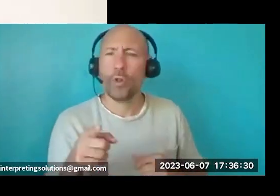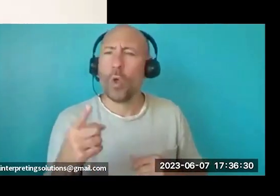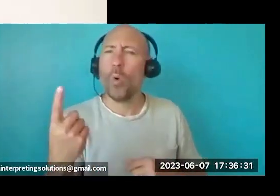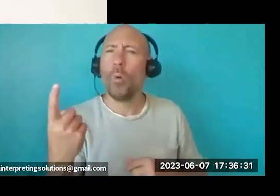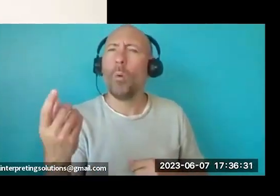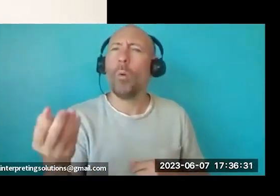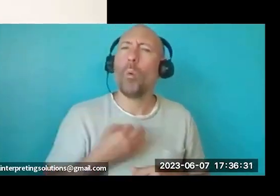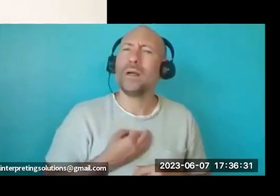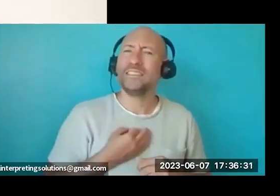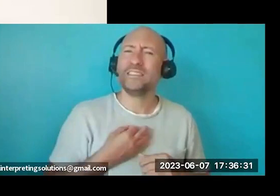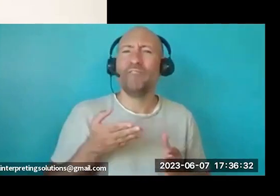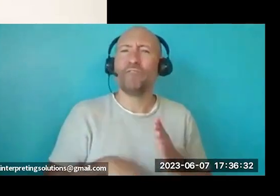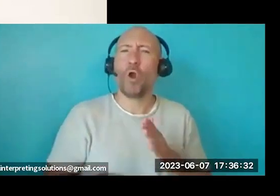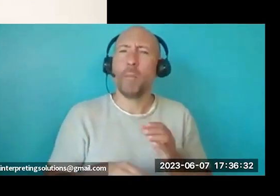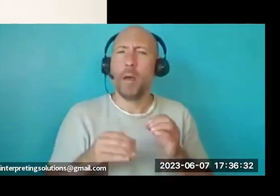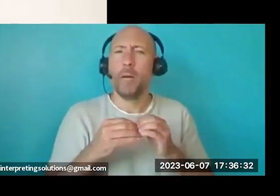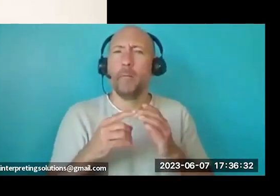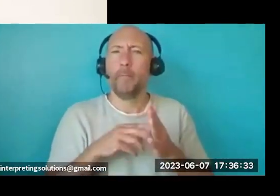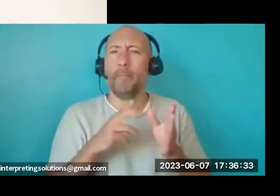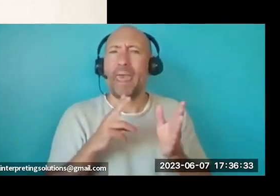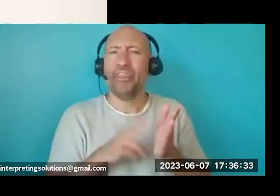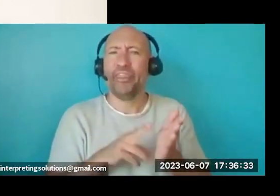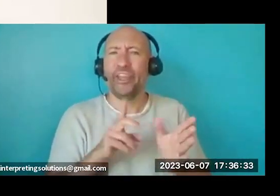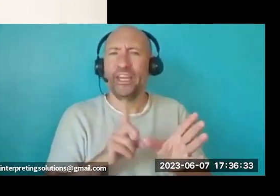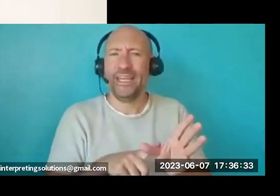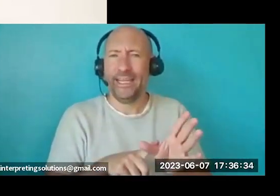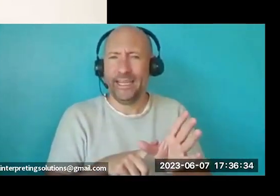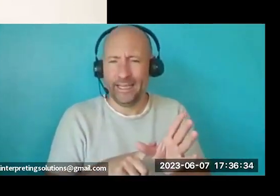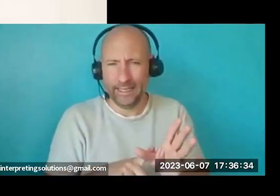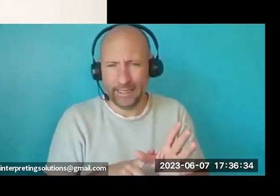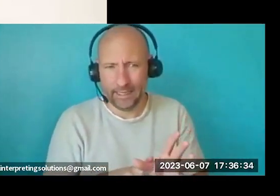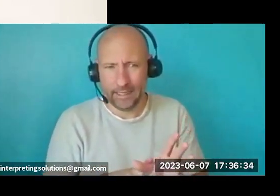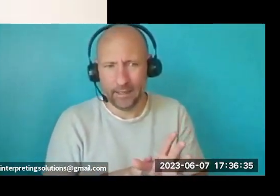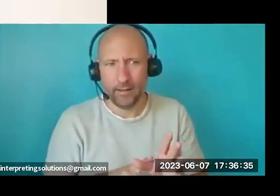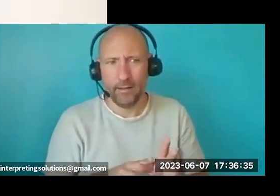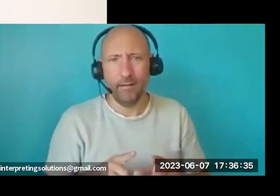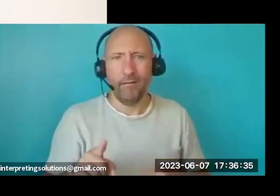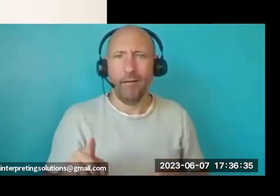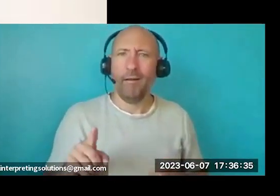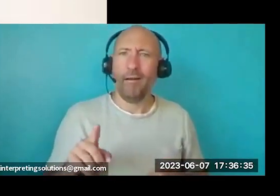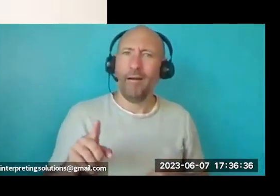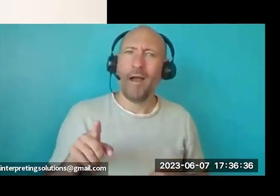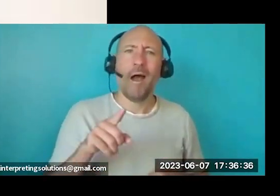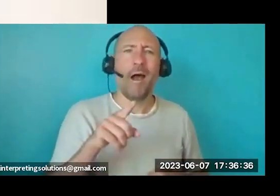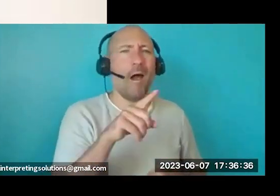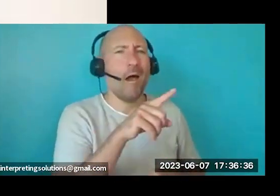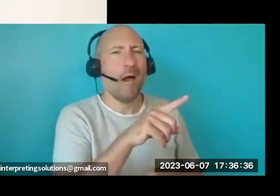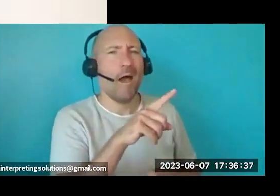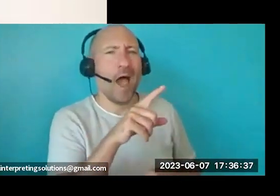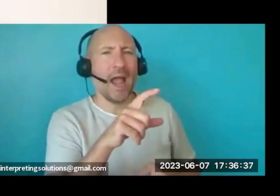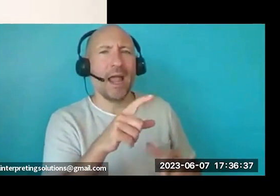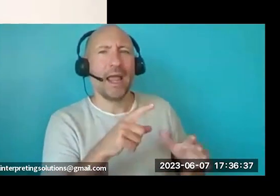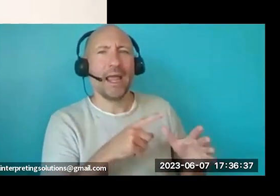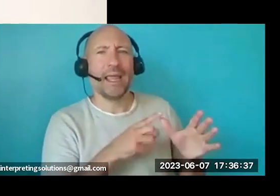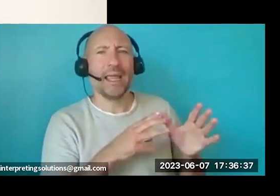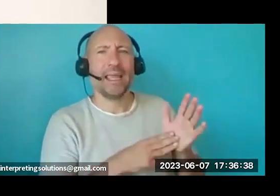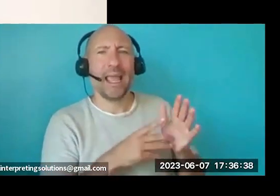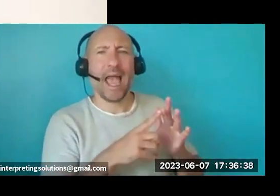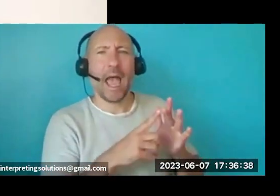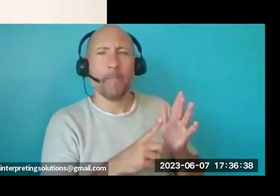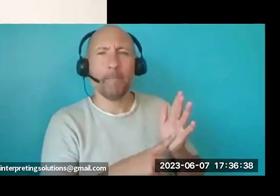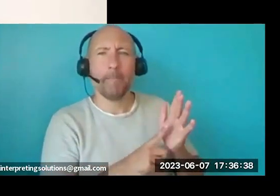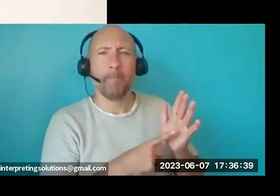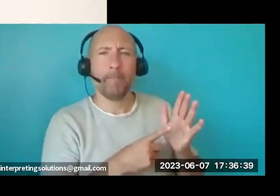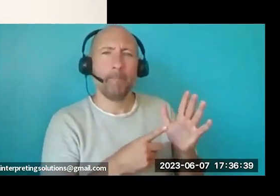asked another question, and I kindly ask Camilla perhaps or